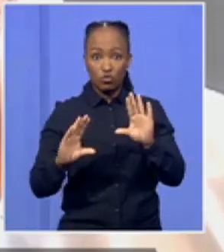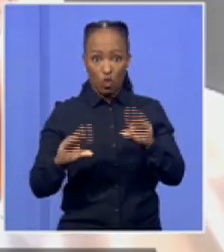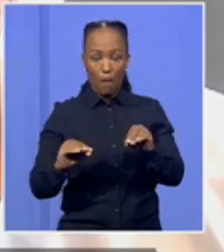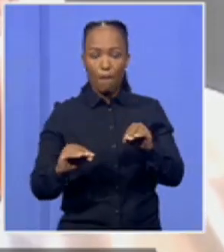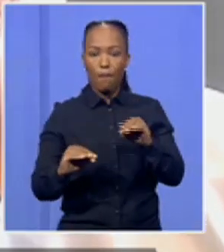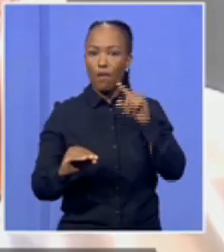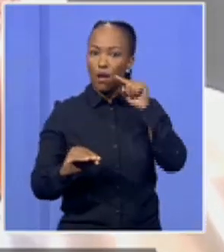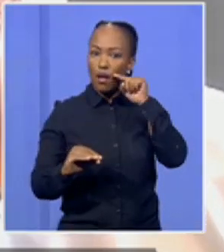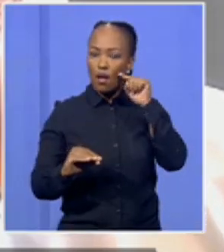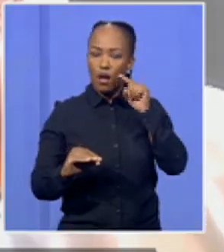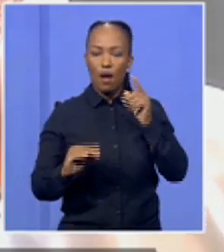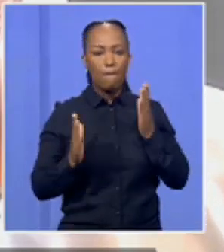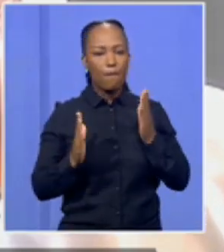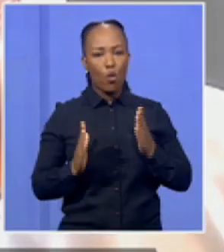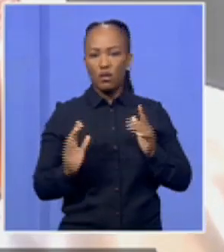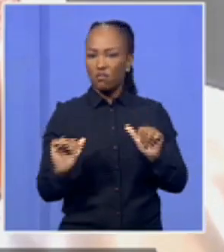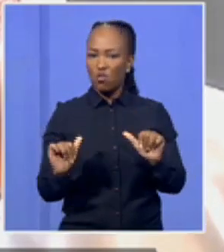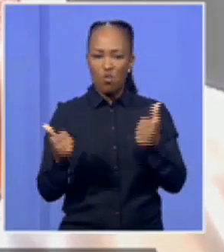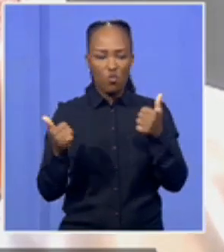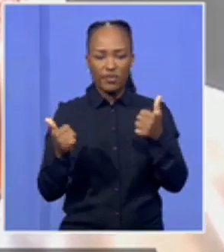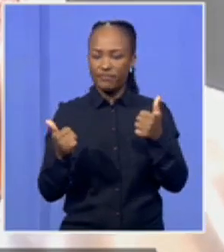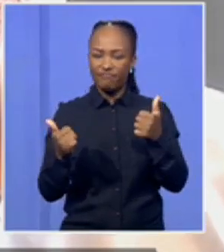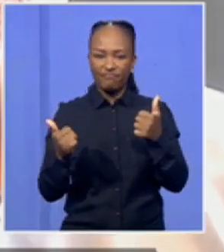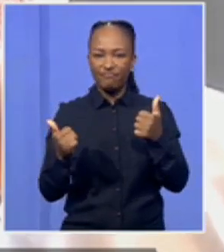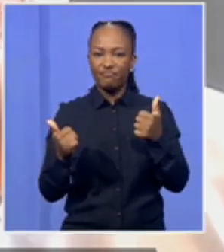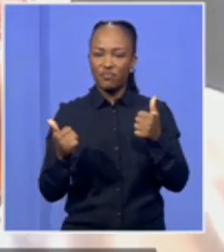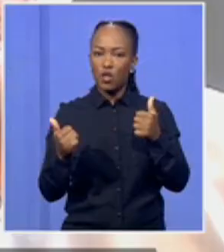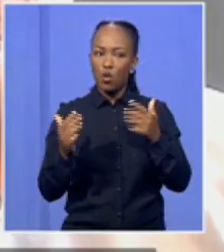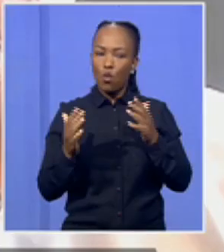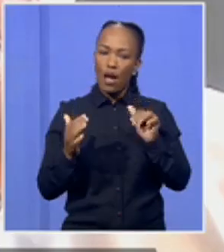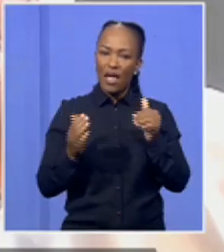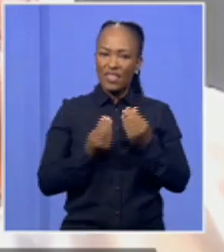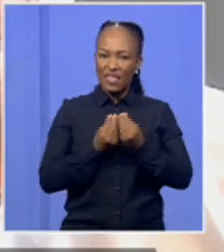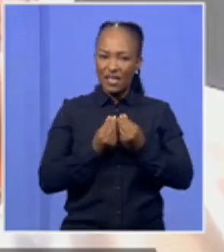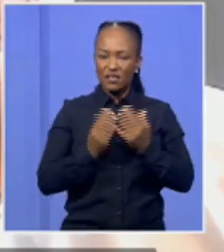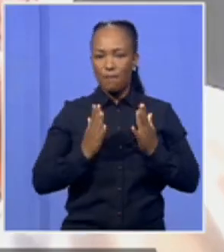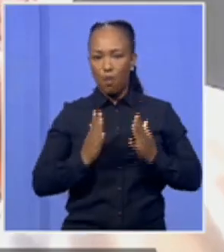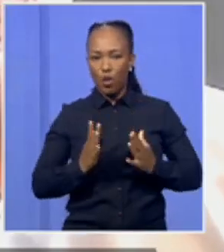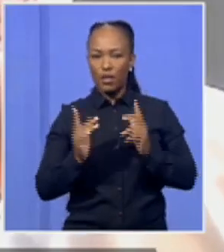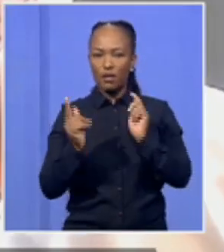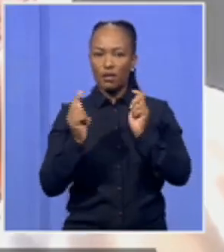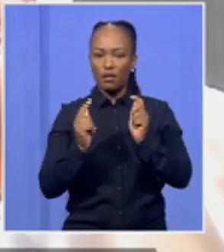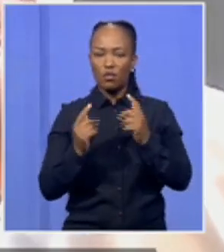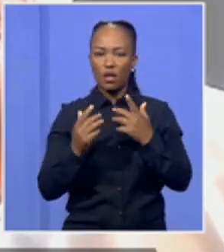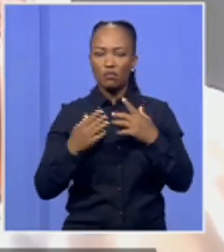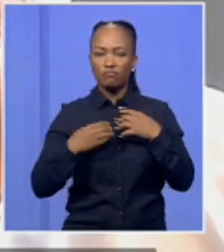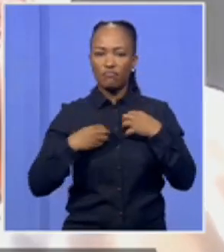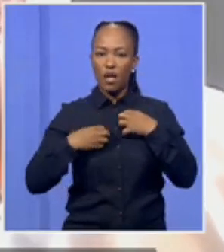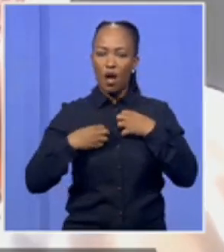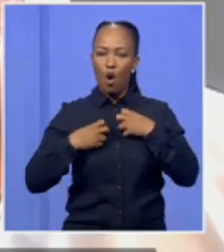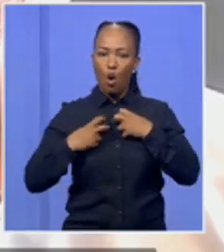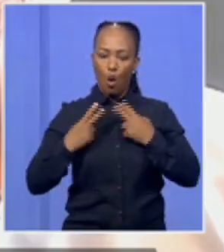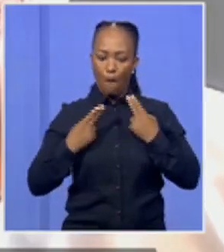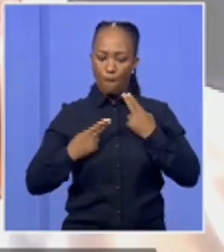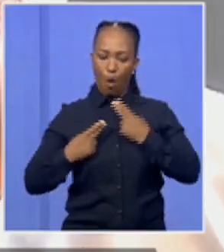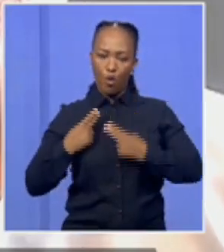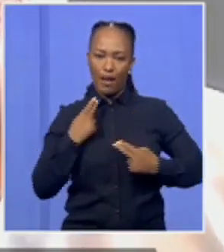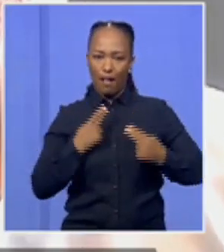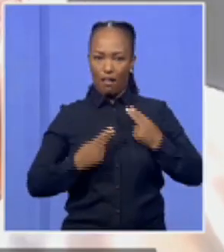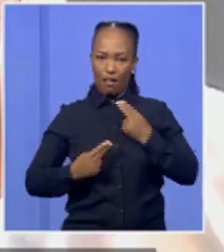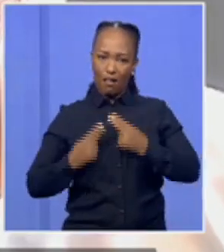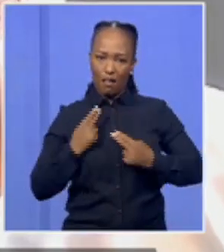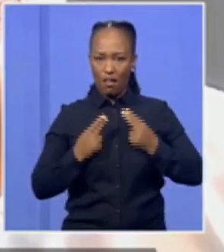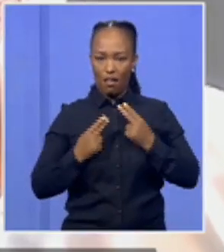body, because also other things change then. You will have hormonal changes which may lead to bone mass density